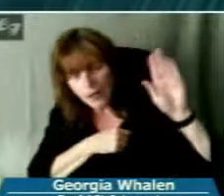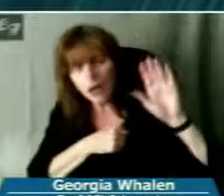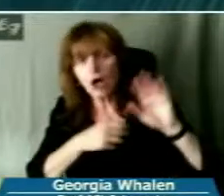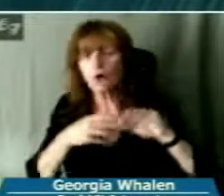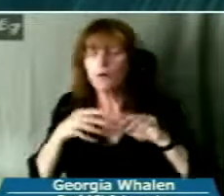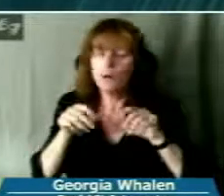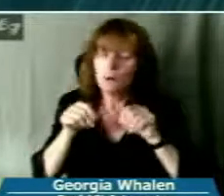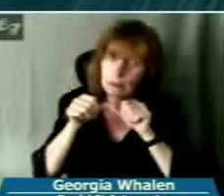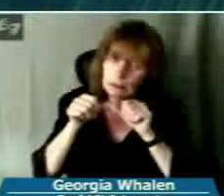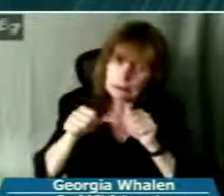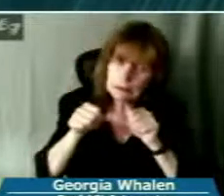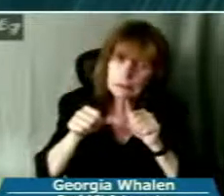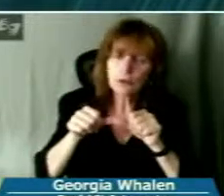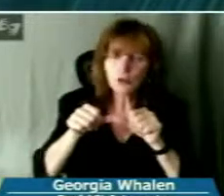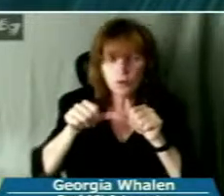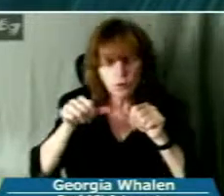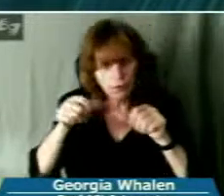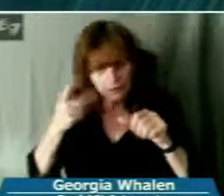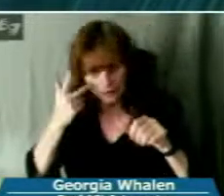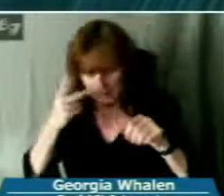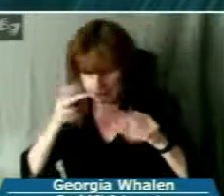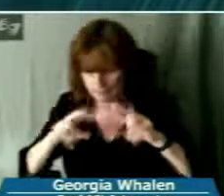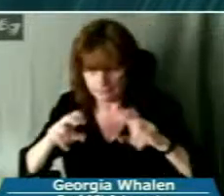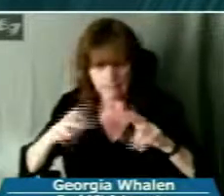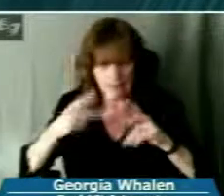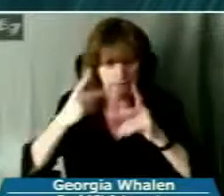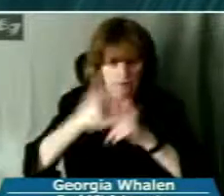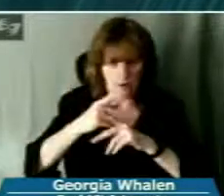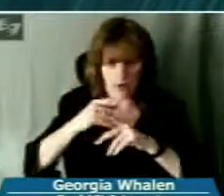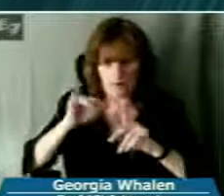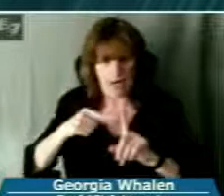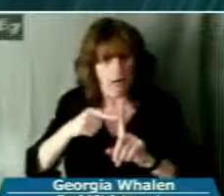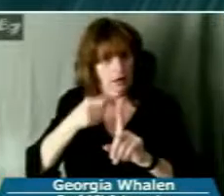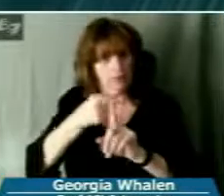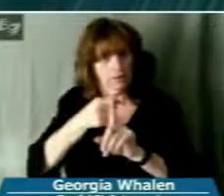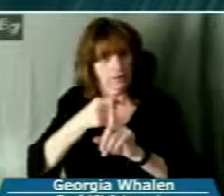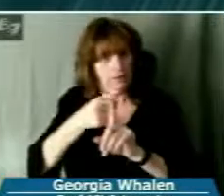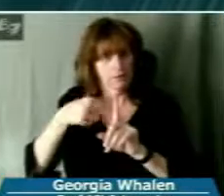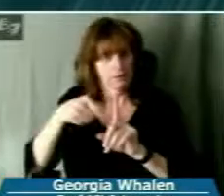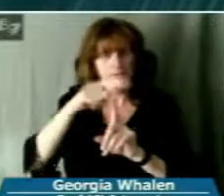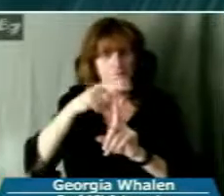ground. That concludes my remarks. Back to you, Mr. Mayor.